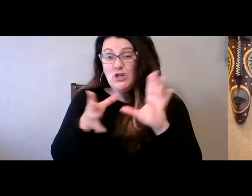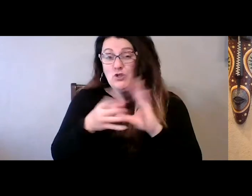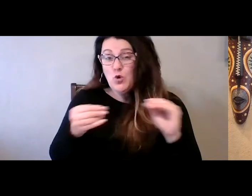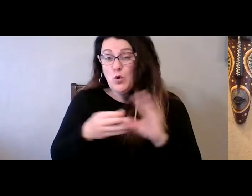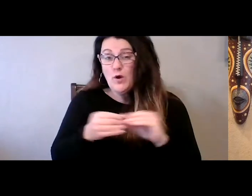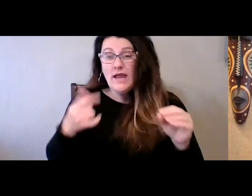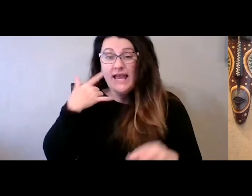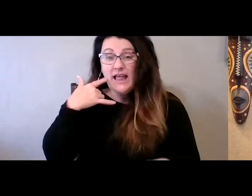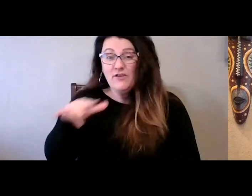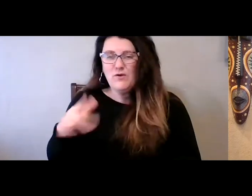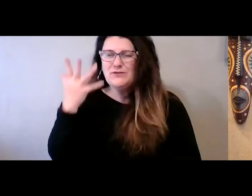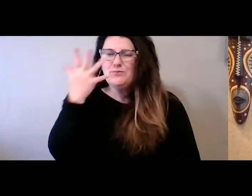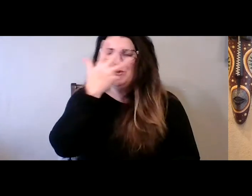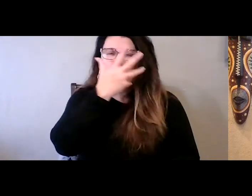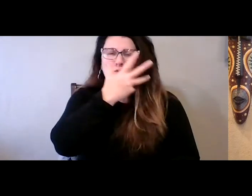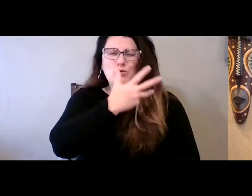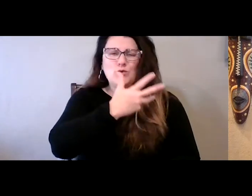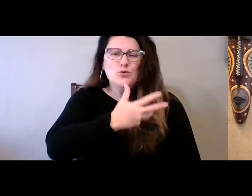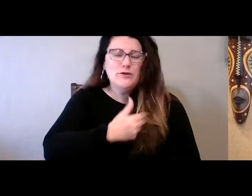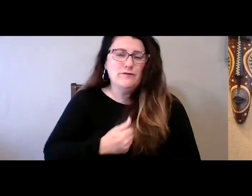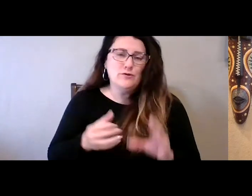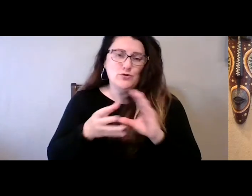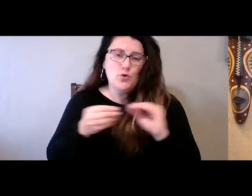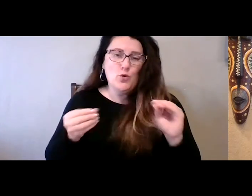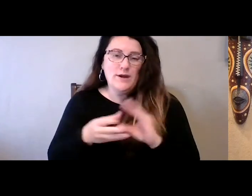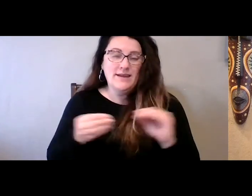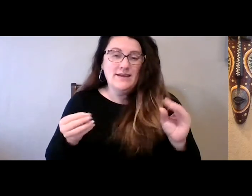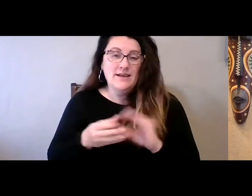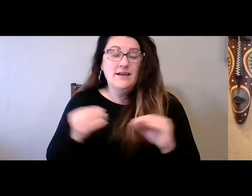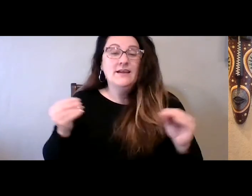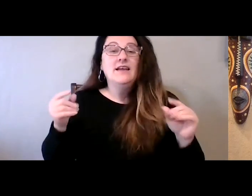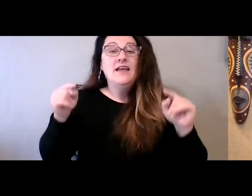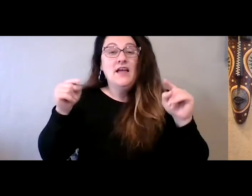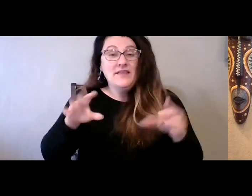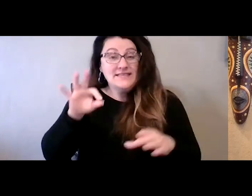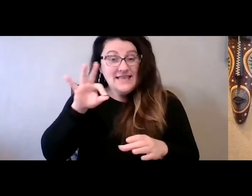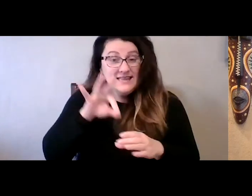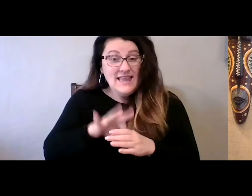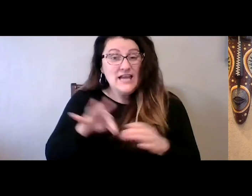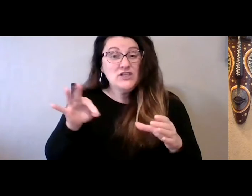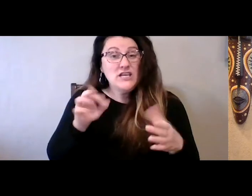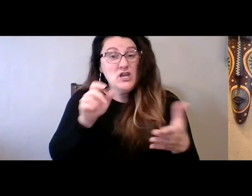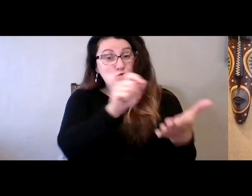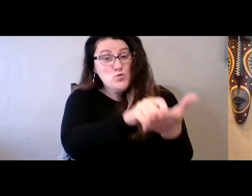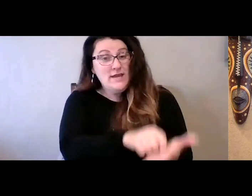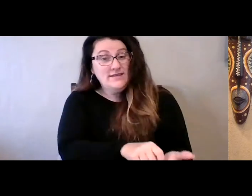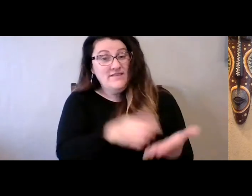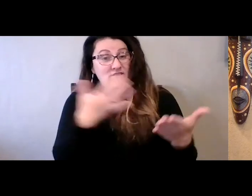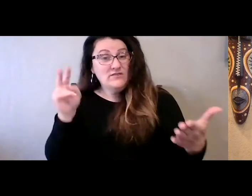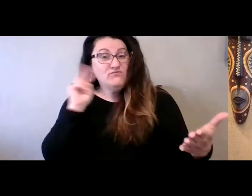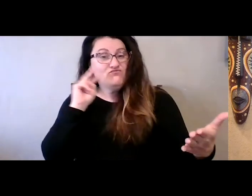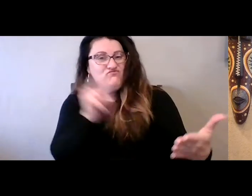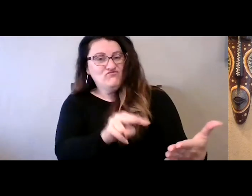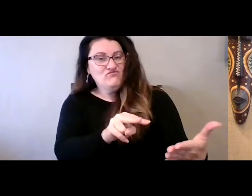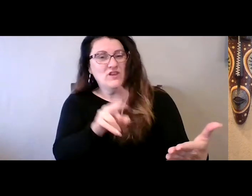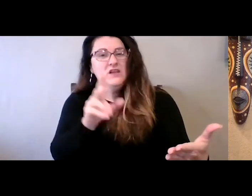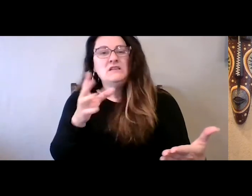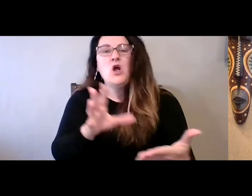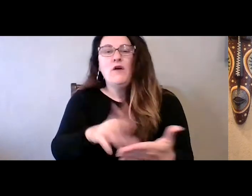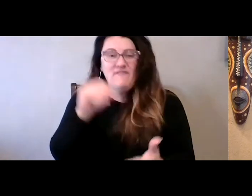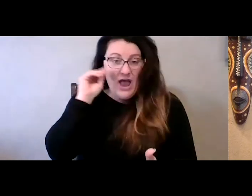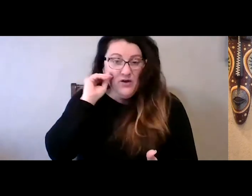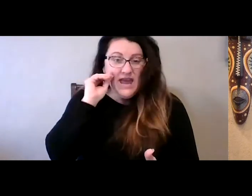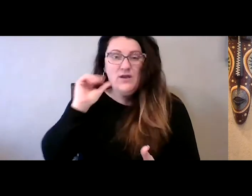California, which is so beautiful, is that, when the story of this election is written, we will have found out that tens